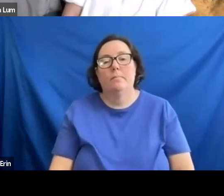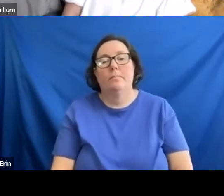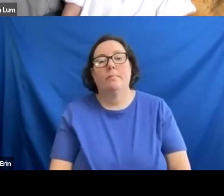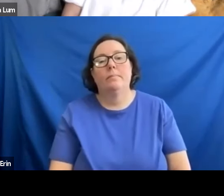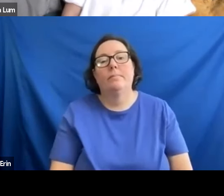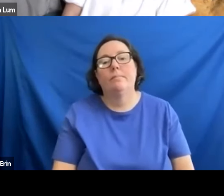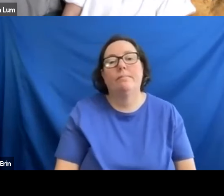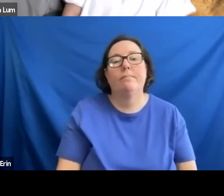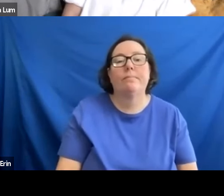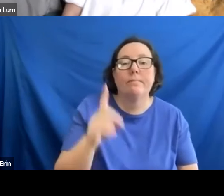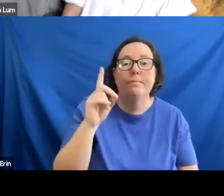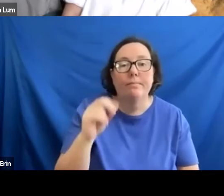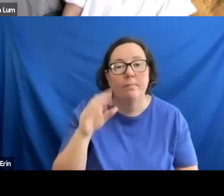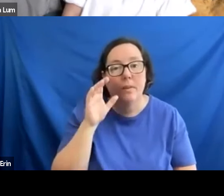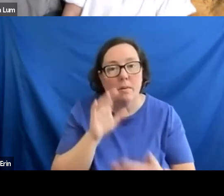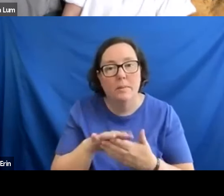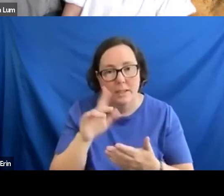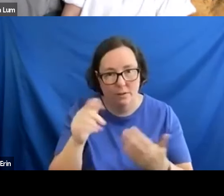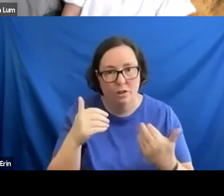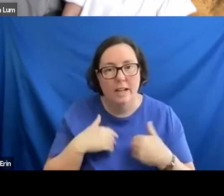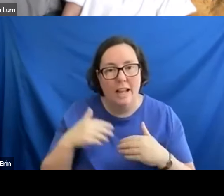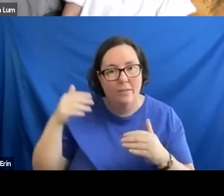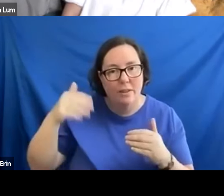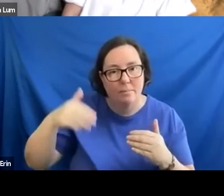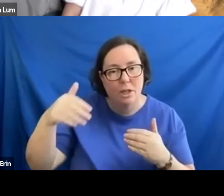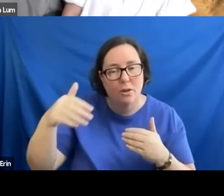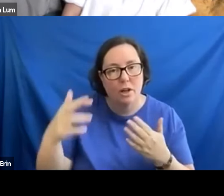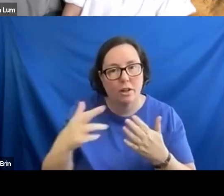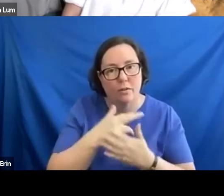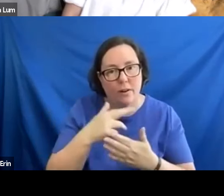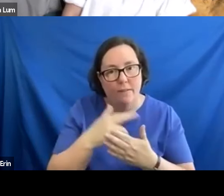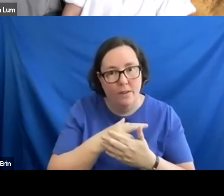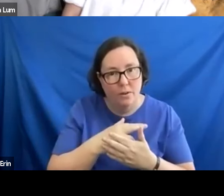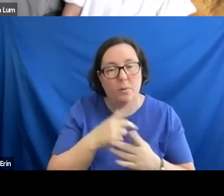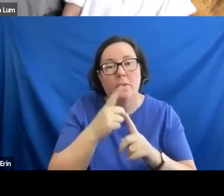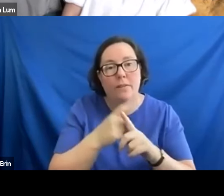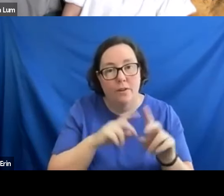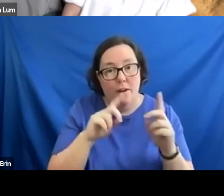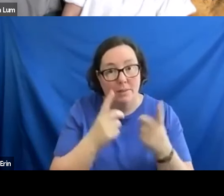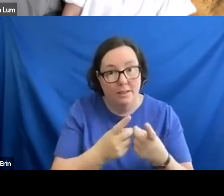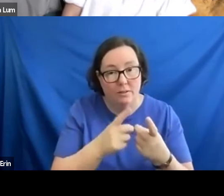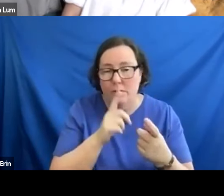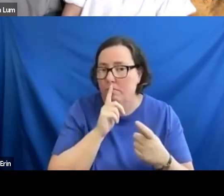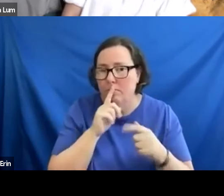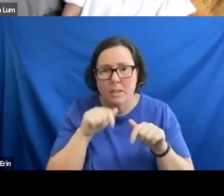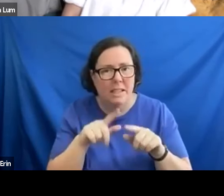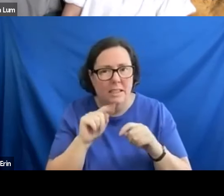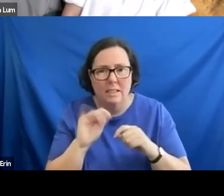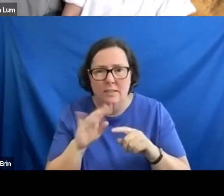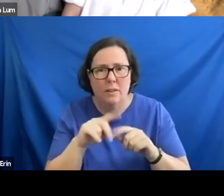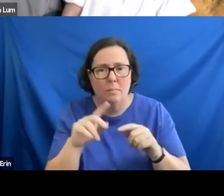I do believe that we ought to have a periodic review by the district, not necessarily this task